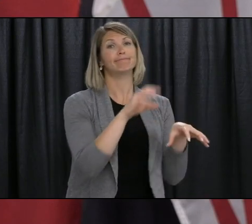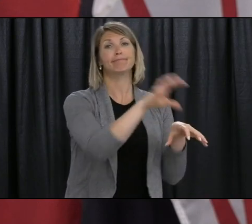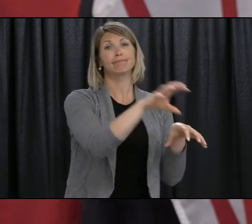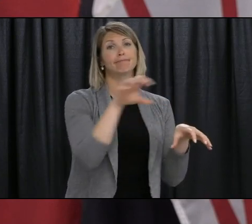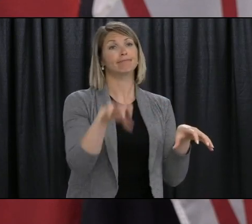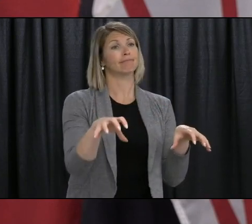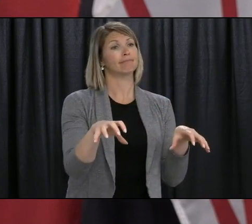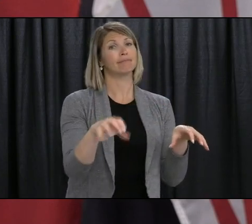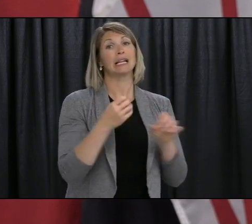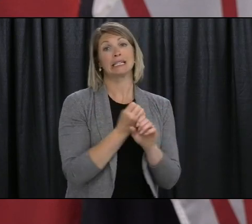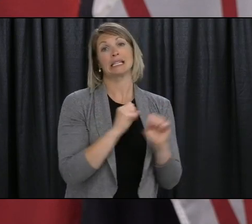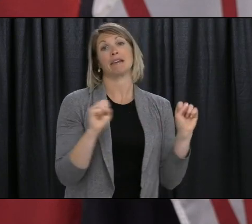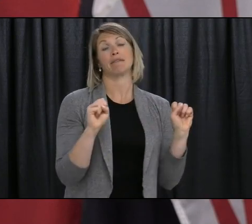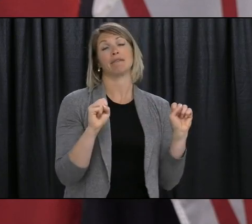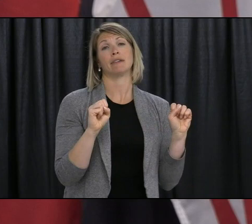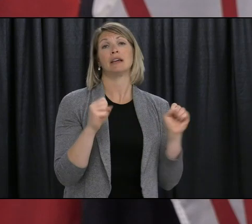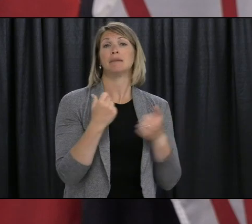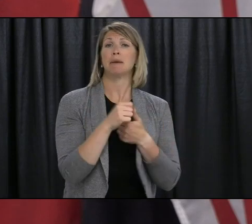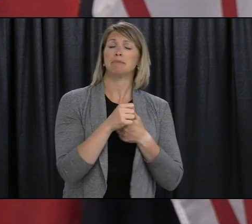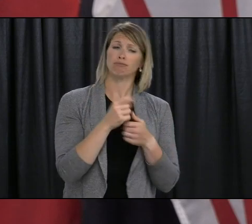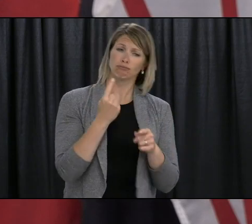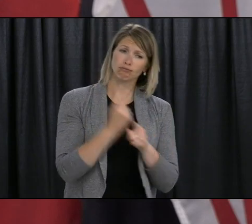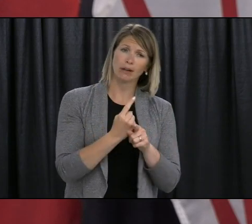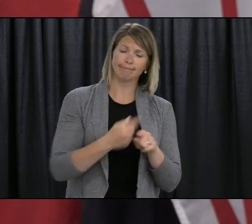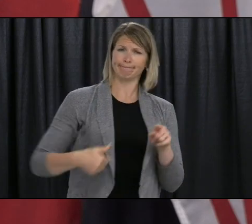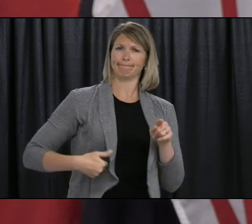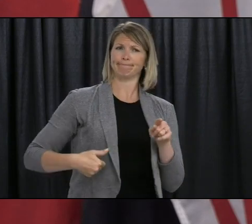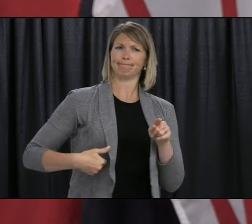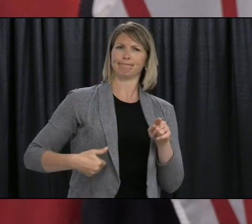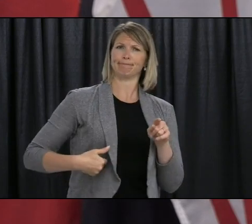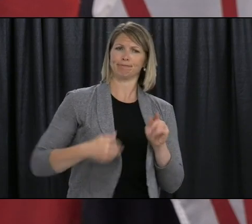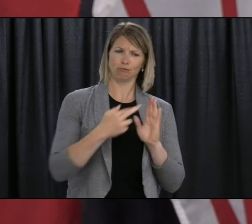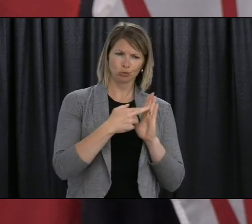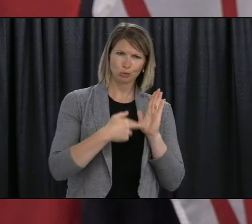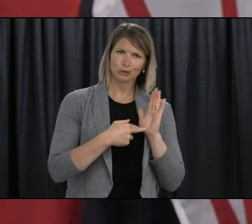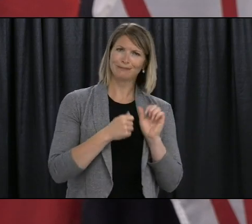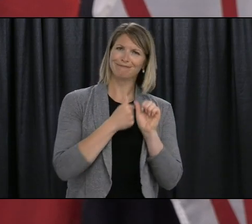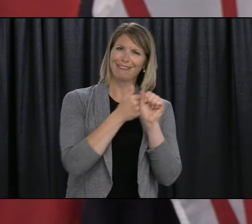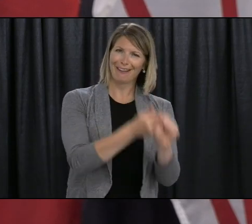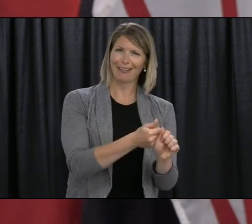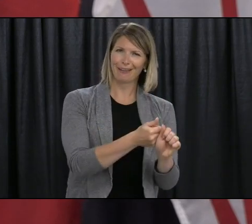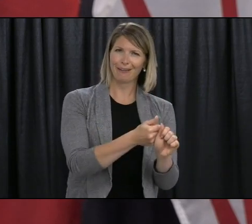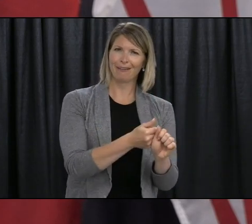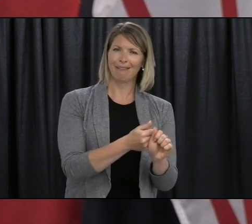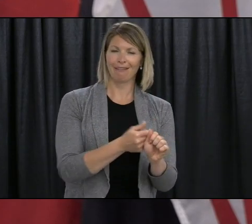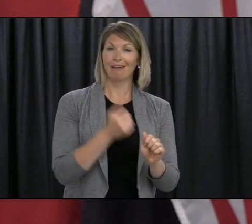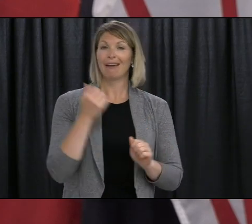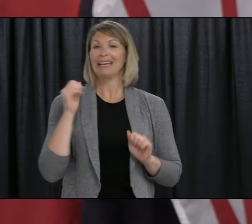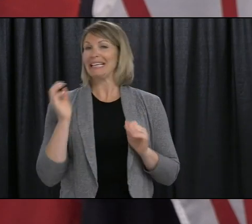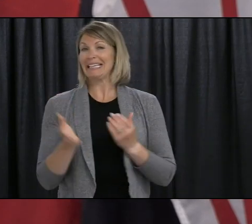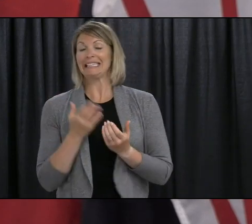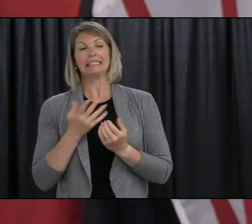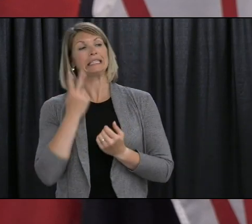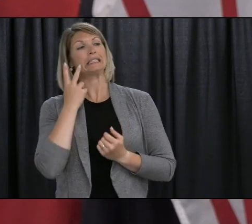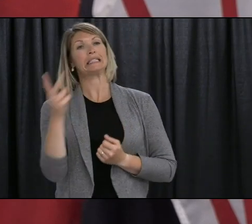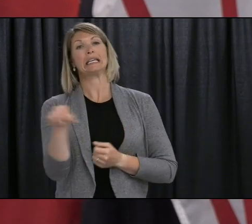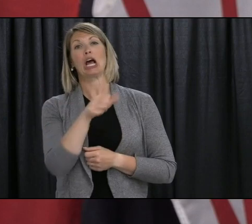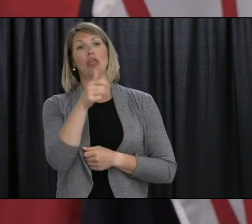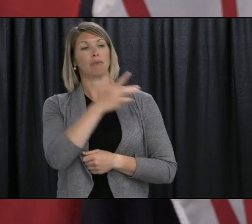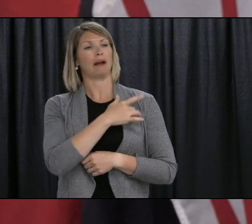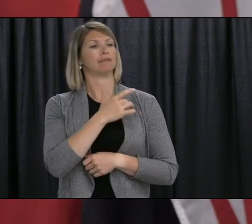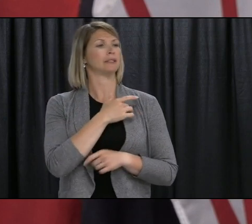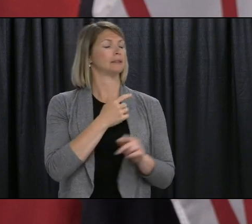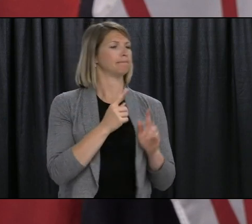well, be responsible, because we know, all we need to know is learn a lesson from what can happen. We're in a great spot right now